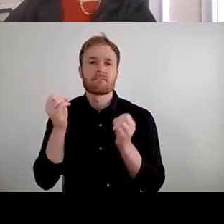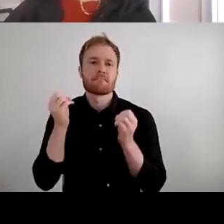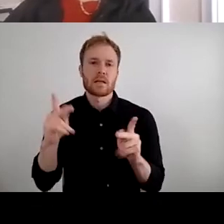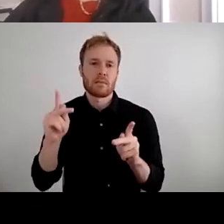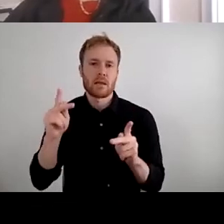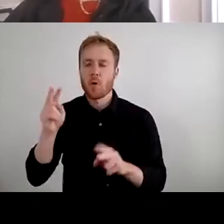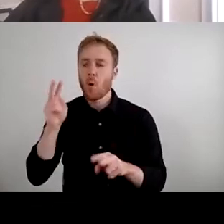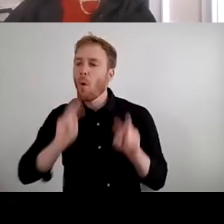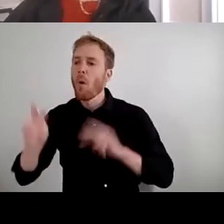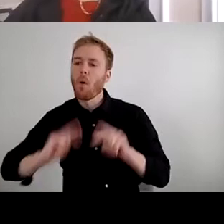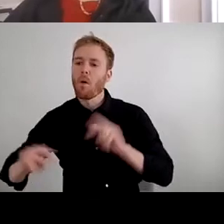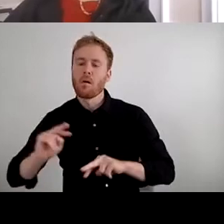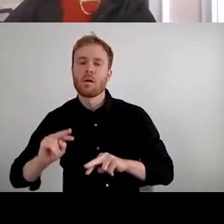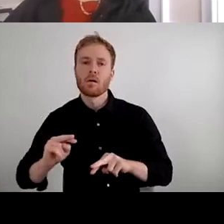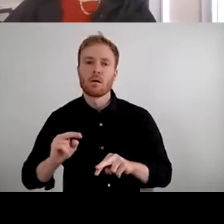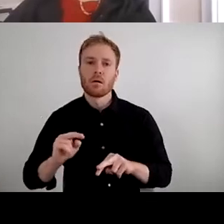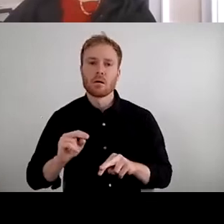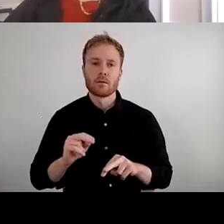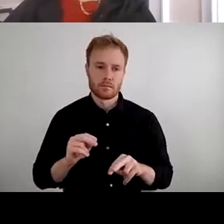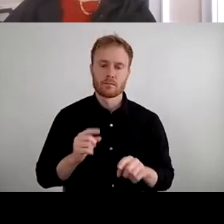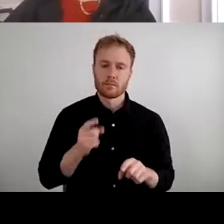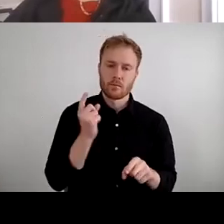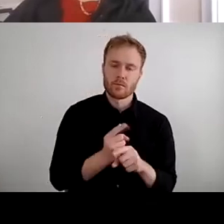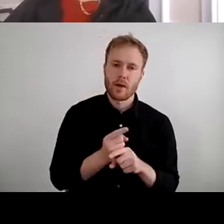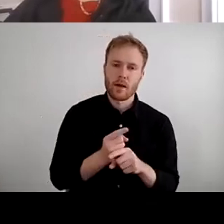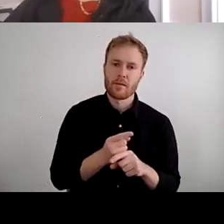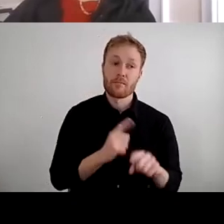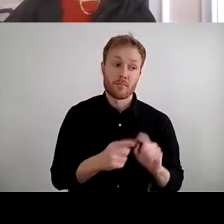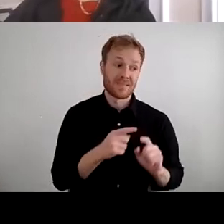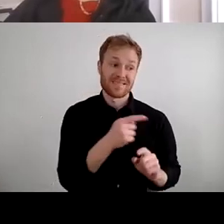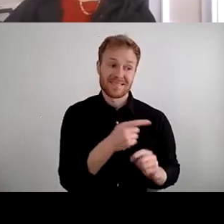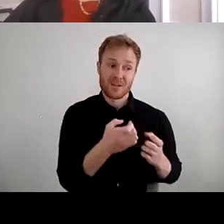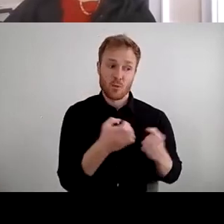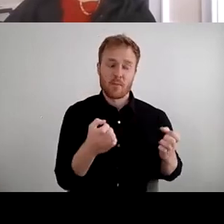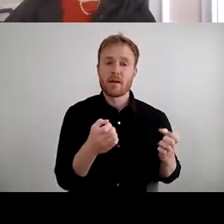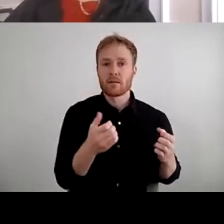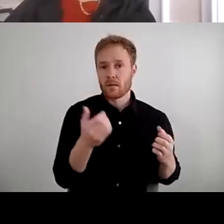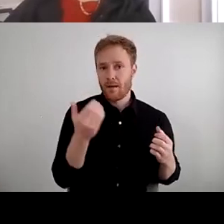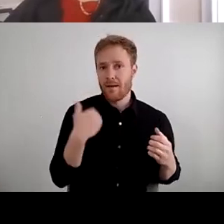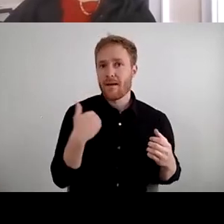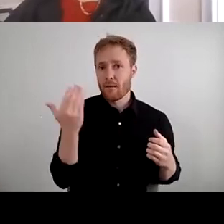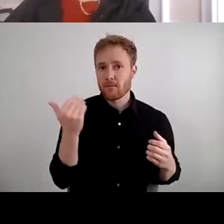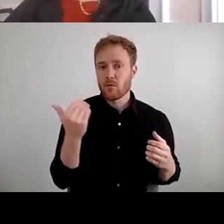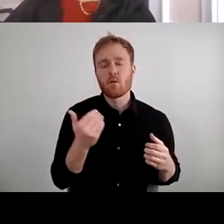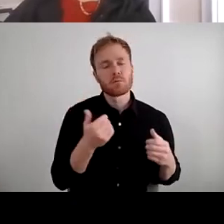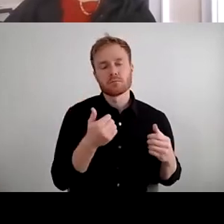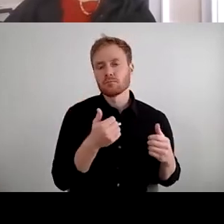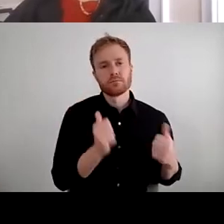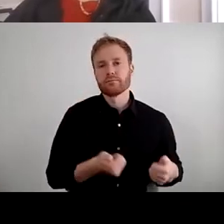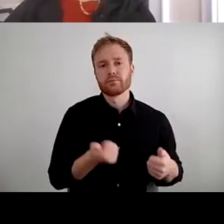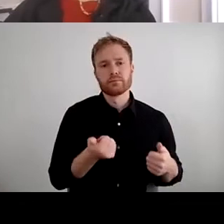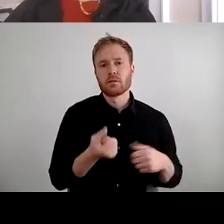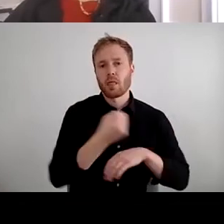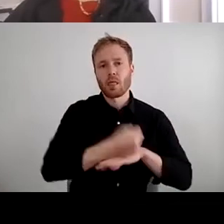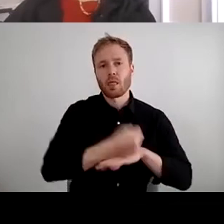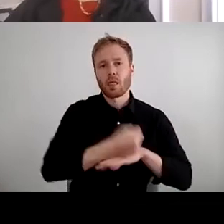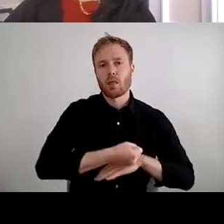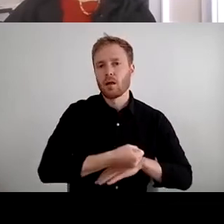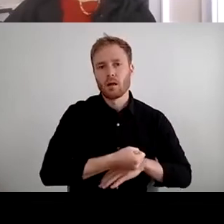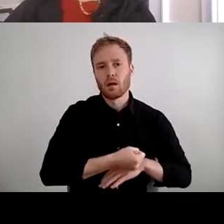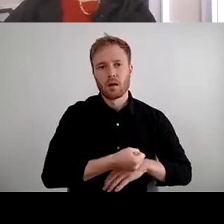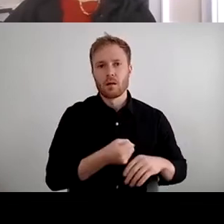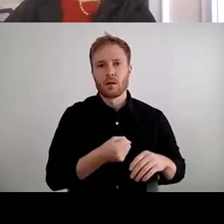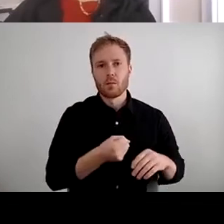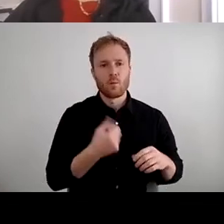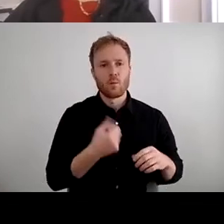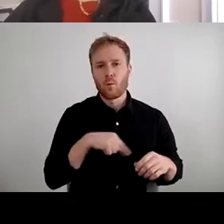replacing a piece of equipment that we did have that had failed that we've been utilizing for printing these, you know, these maps for years. So it is replacing a